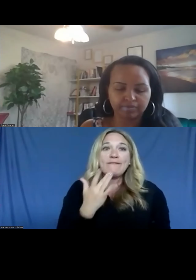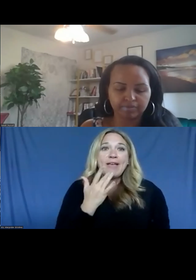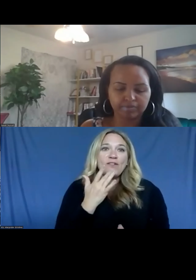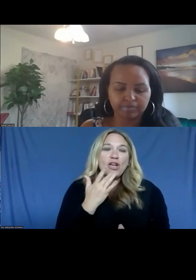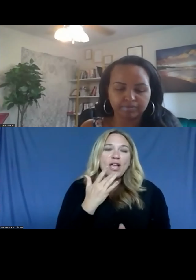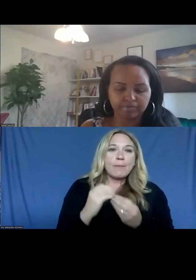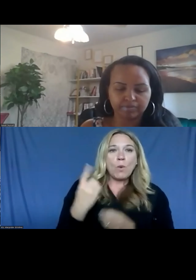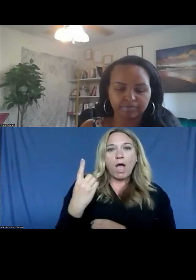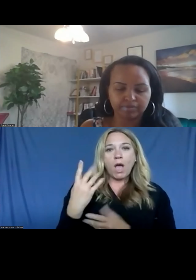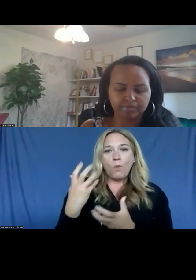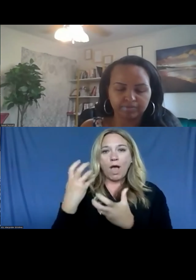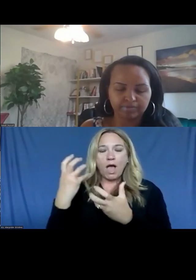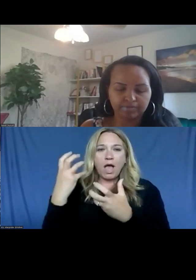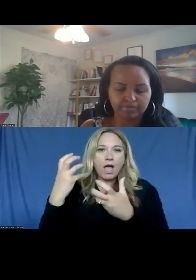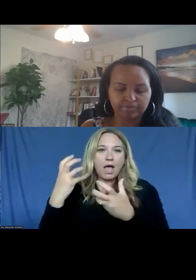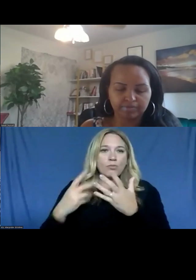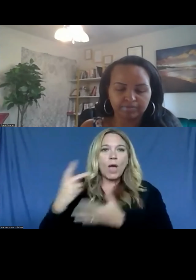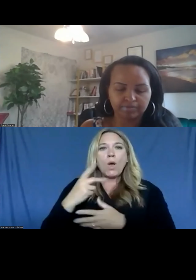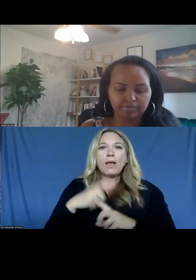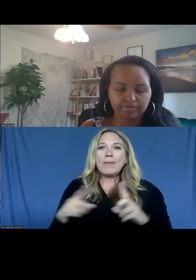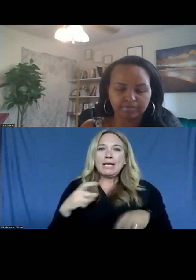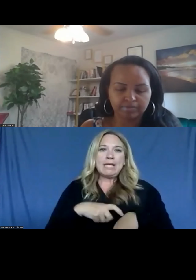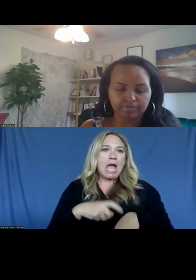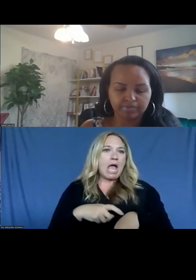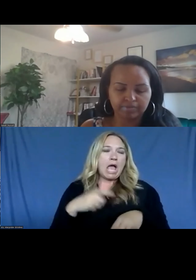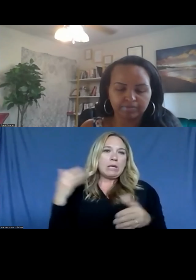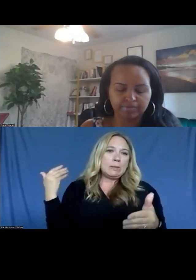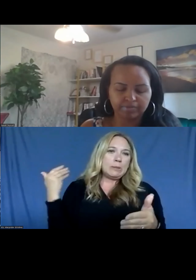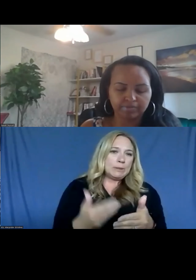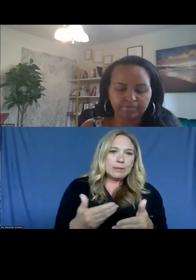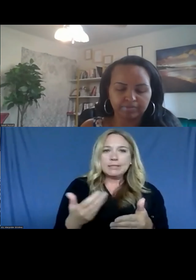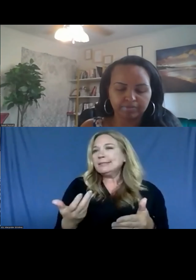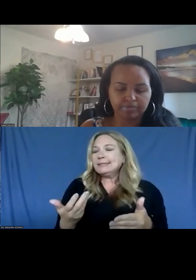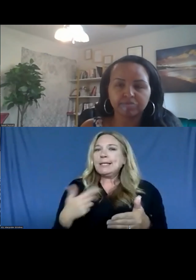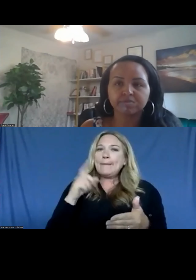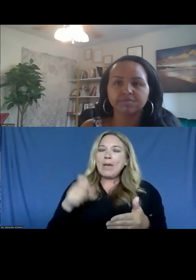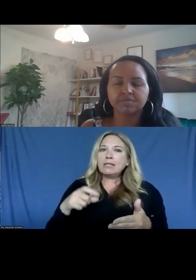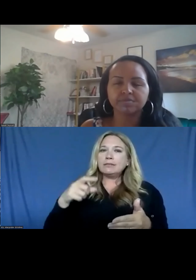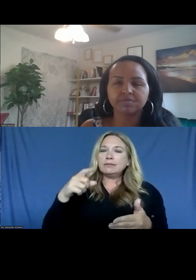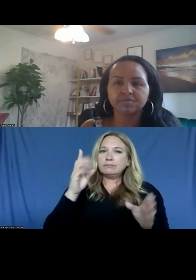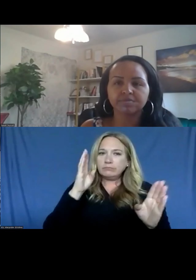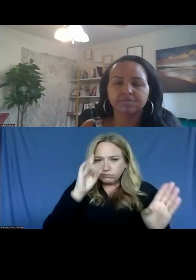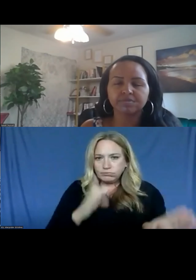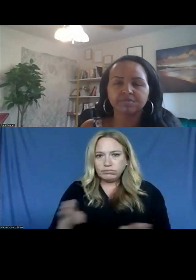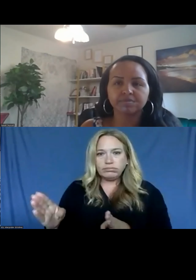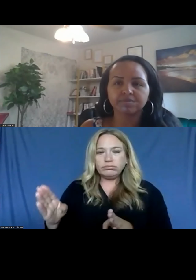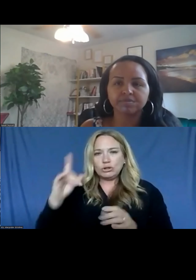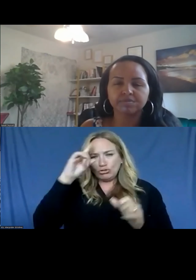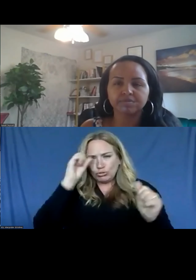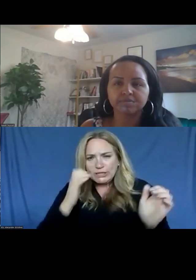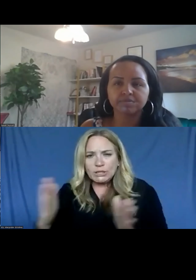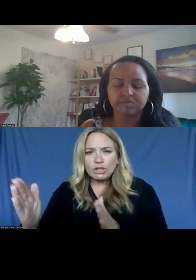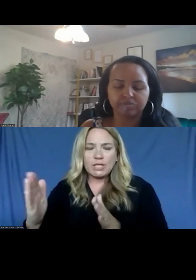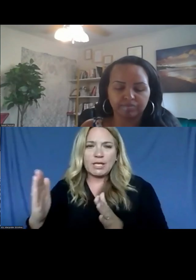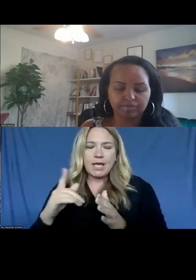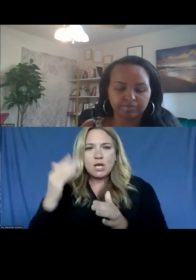priority, but in this short amount of time, we've got to be coordinated in what we're asking for in this moment.